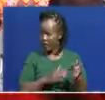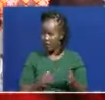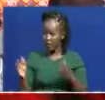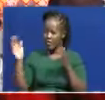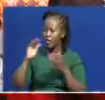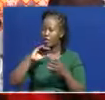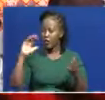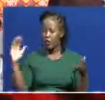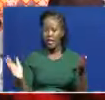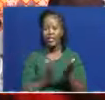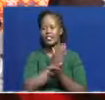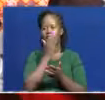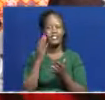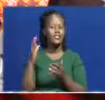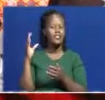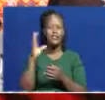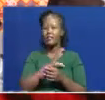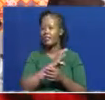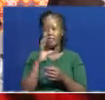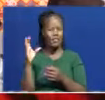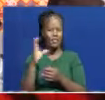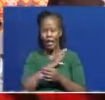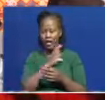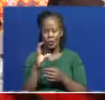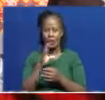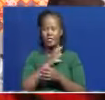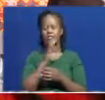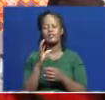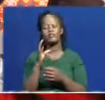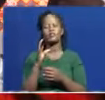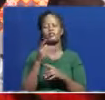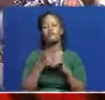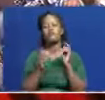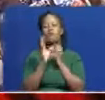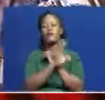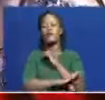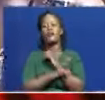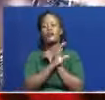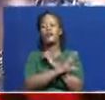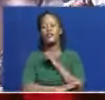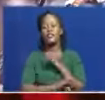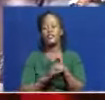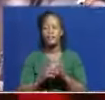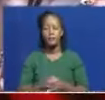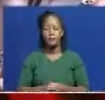eradicate illicit alcoholic drinks from our country.